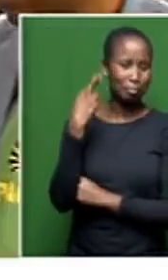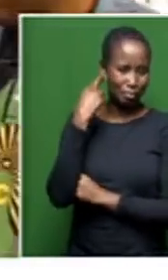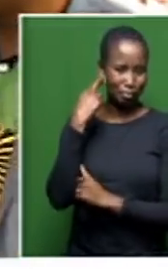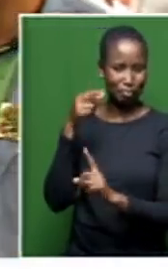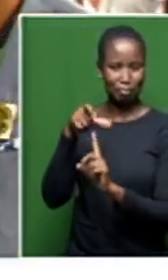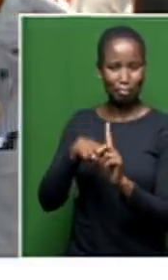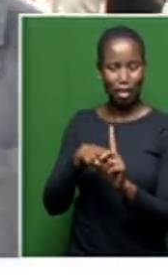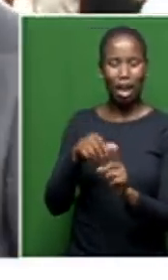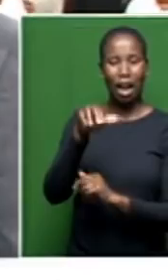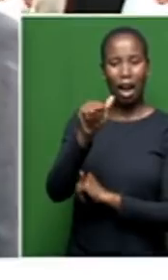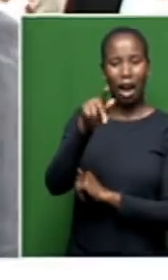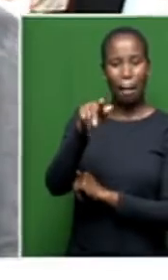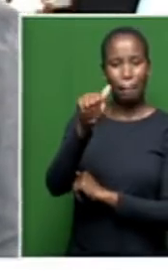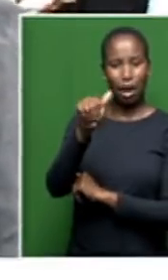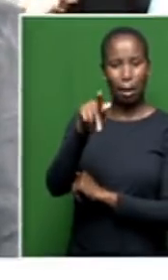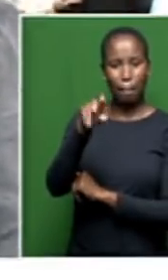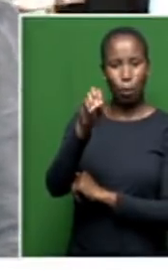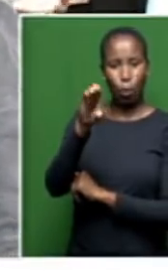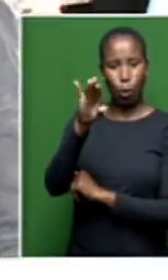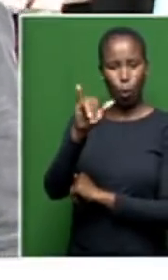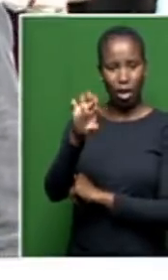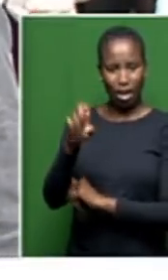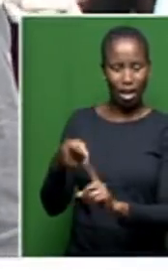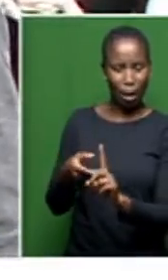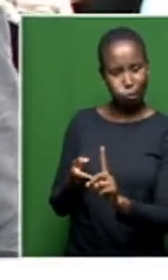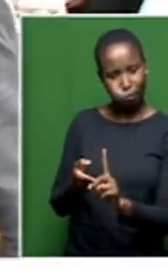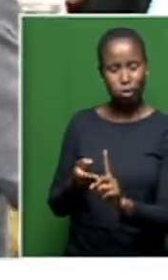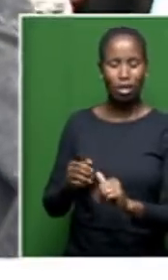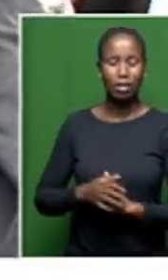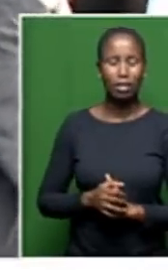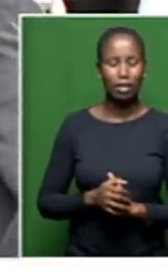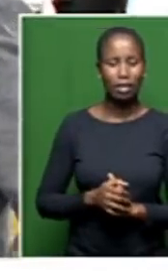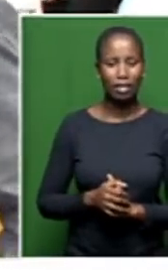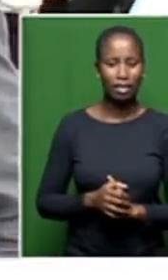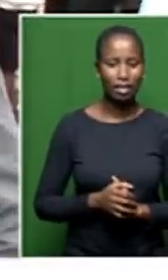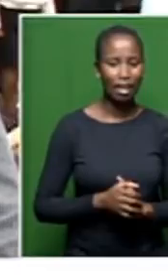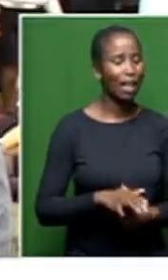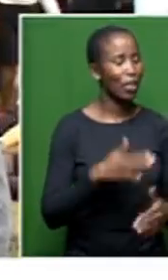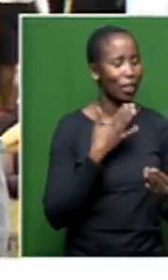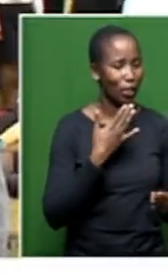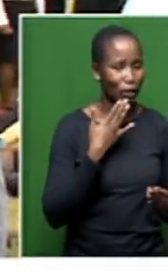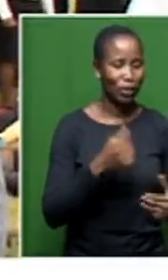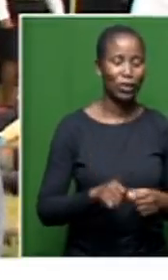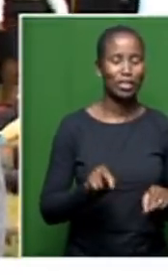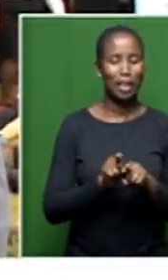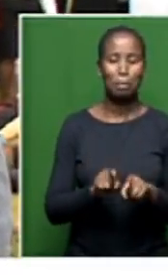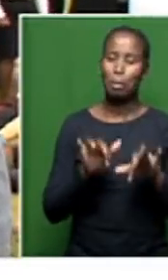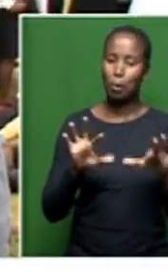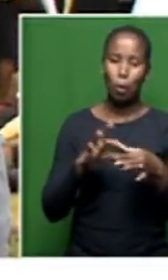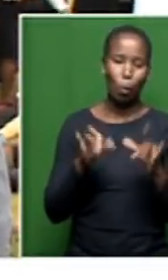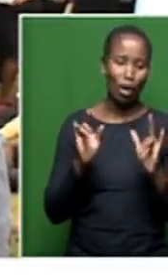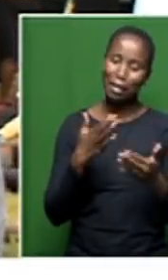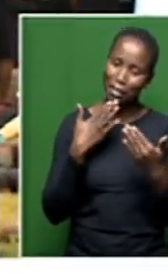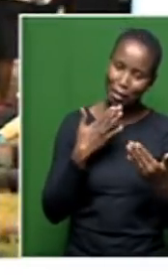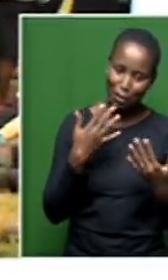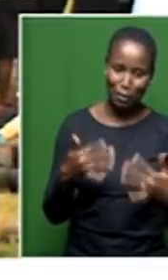Apo Pooe, just to give us the significance of this day. Mr. Pooe. Thank you, and thank you to the viewers at